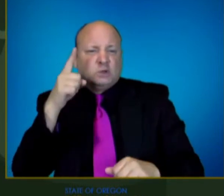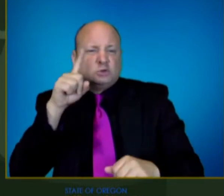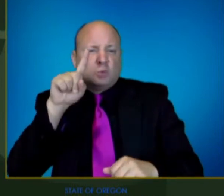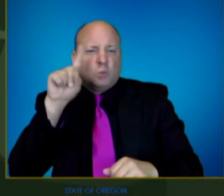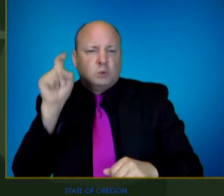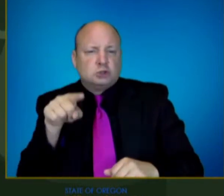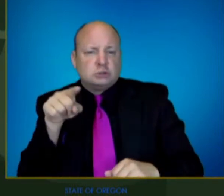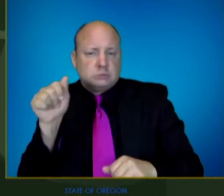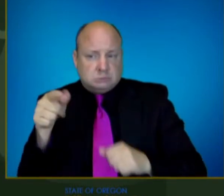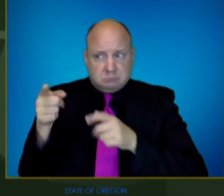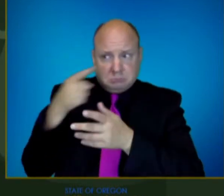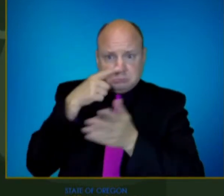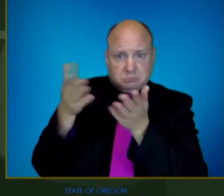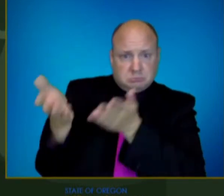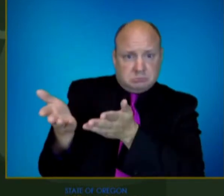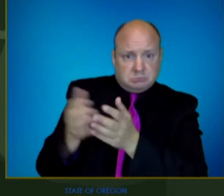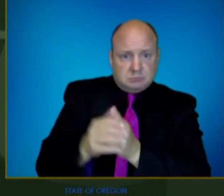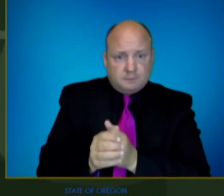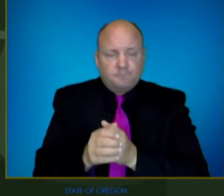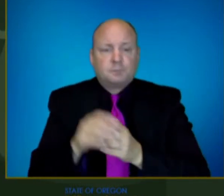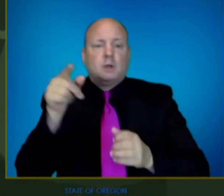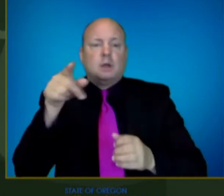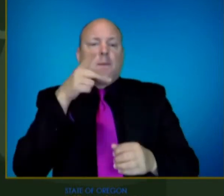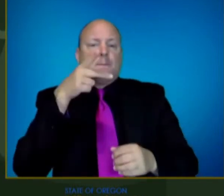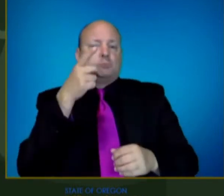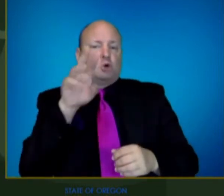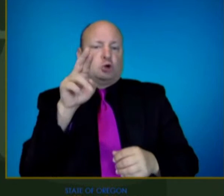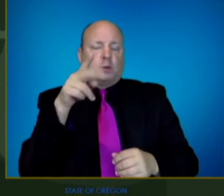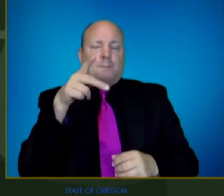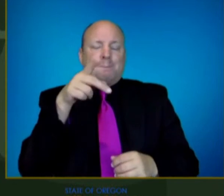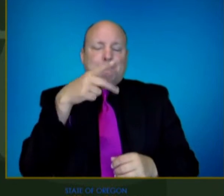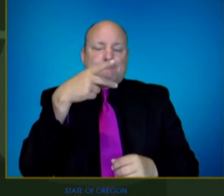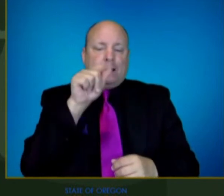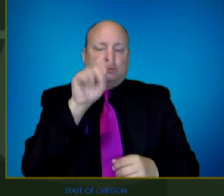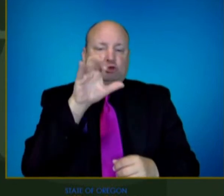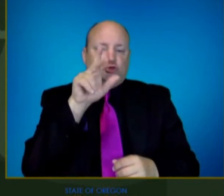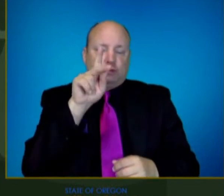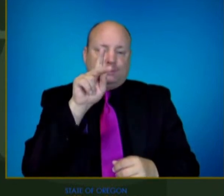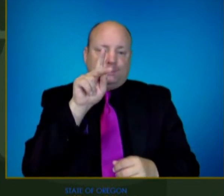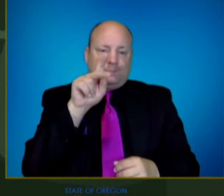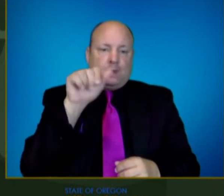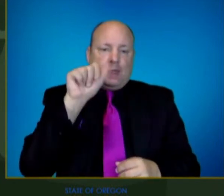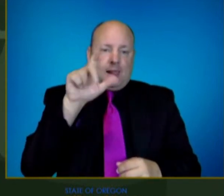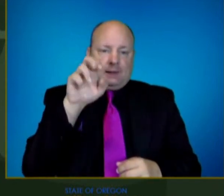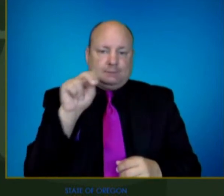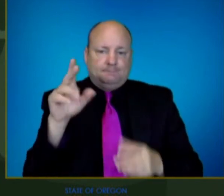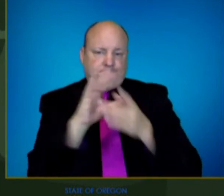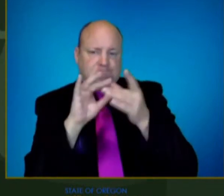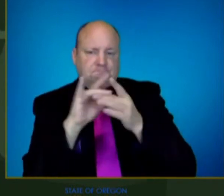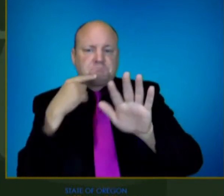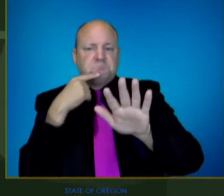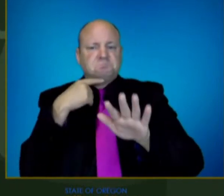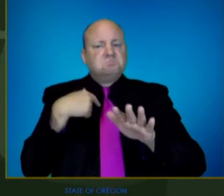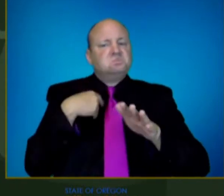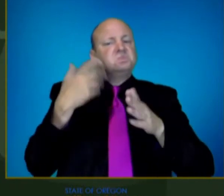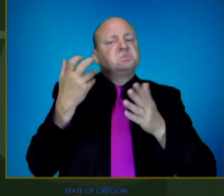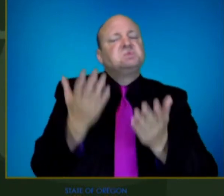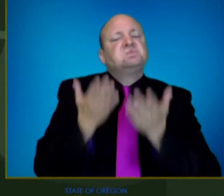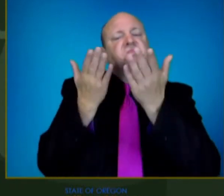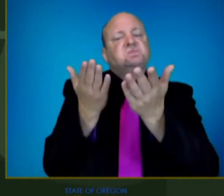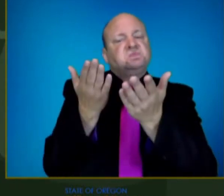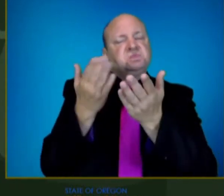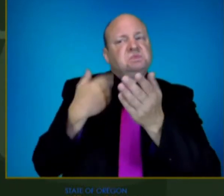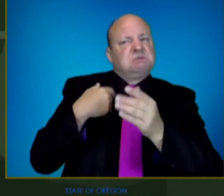Seidlinger. I think we would make recommendations to the governor driven largely by the